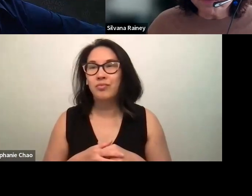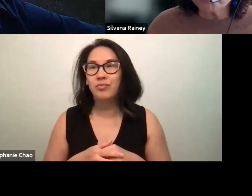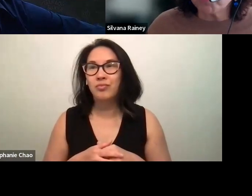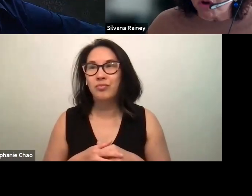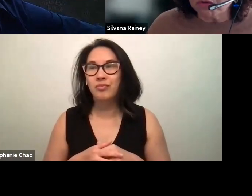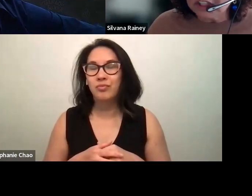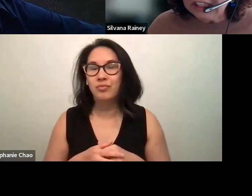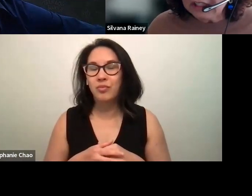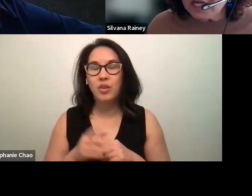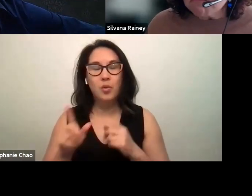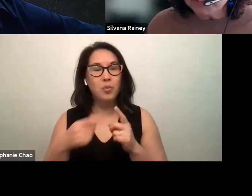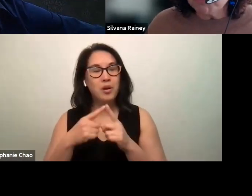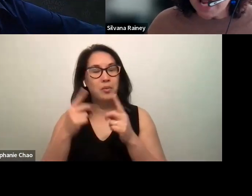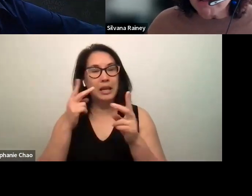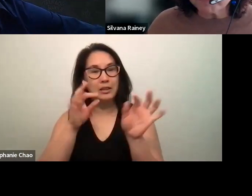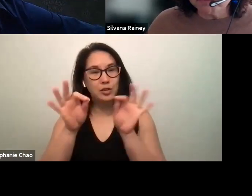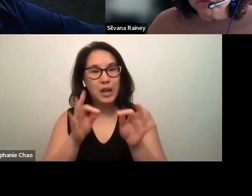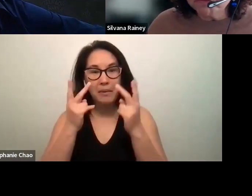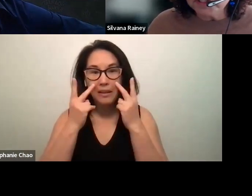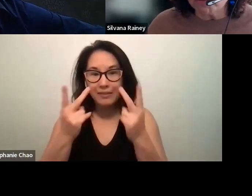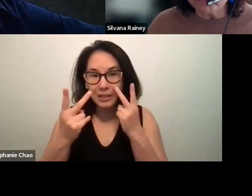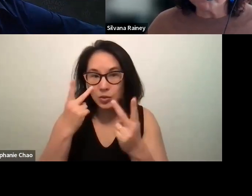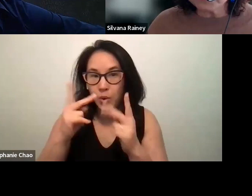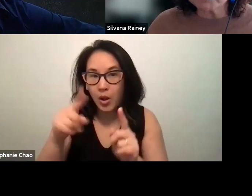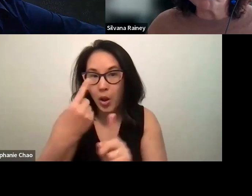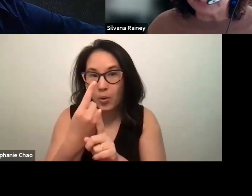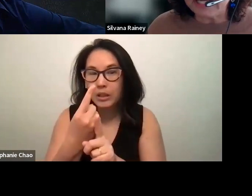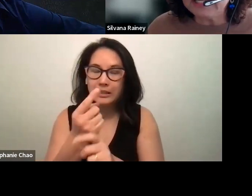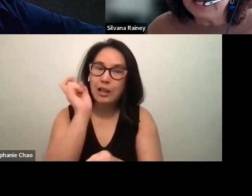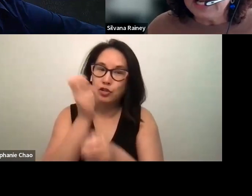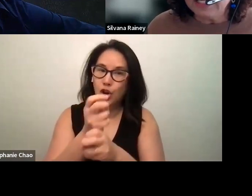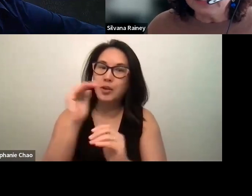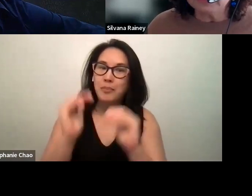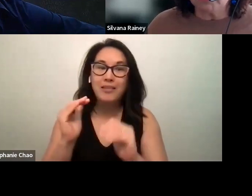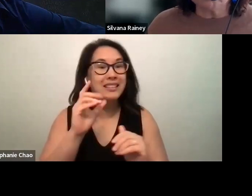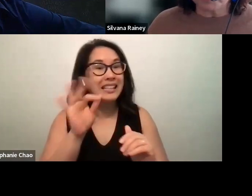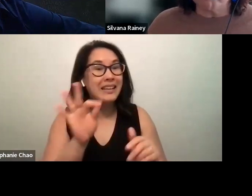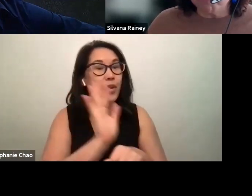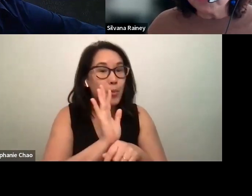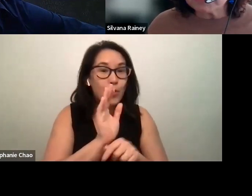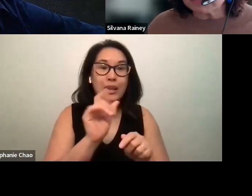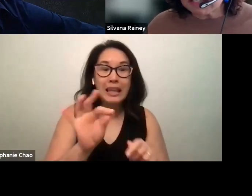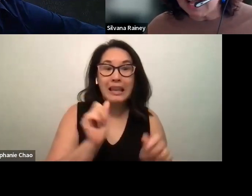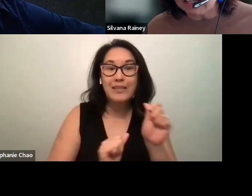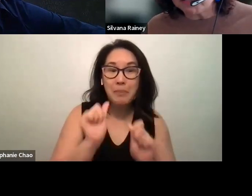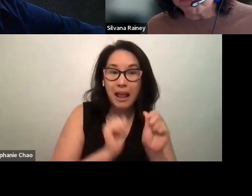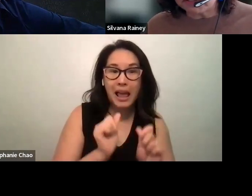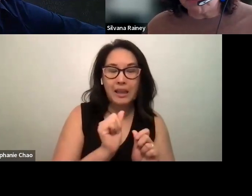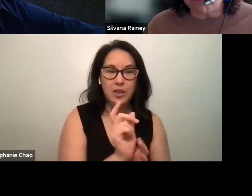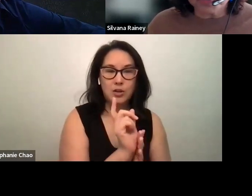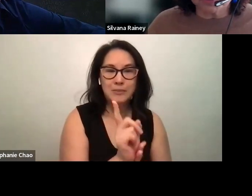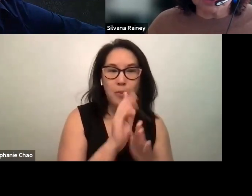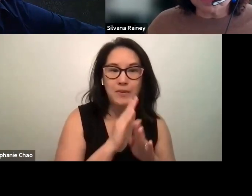describing visual only. When you have a movie, or if it is a play, you know, there are moments there's silence,